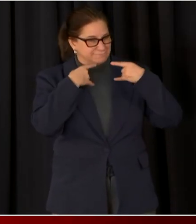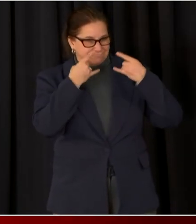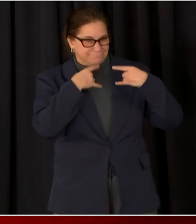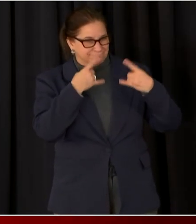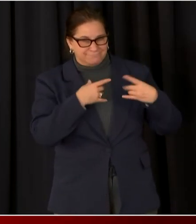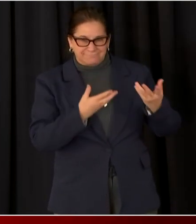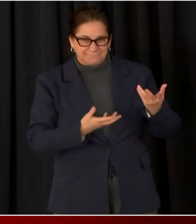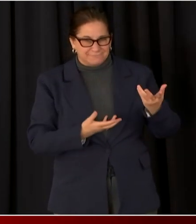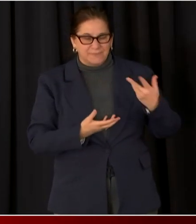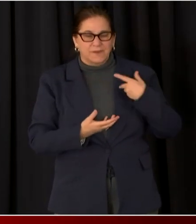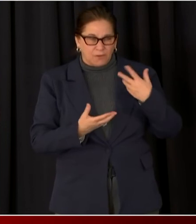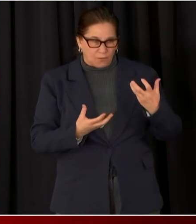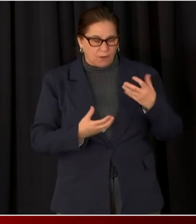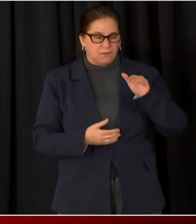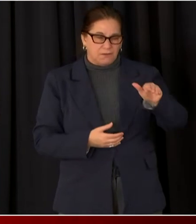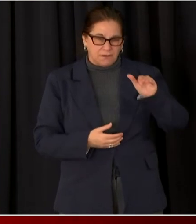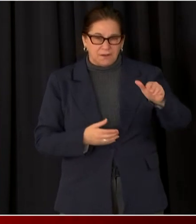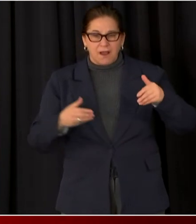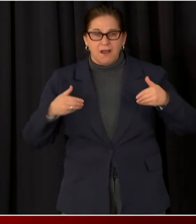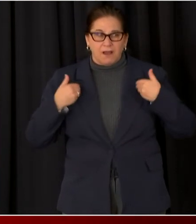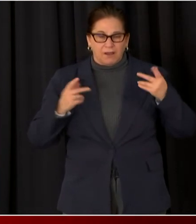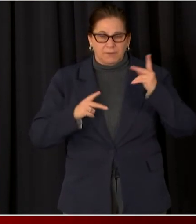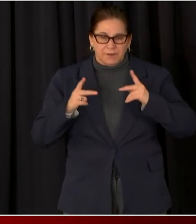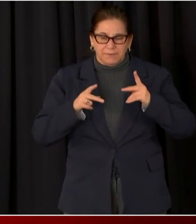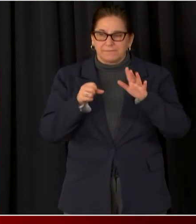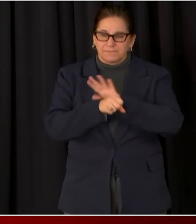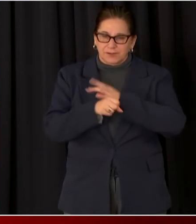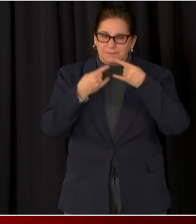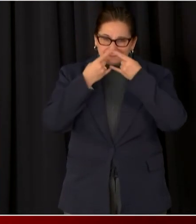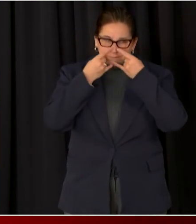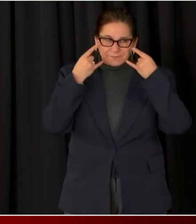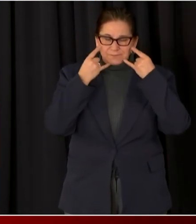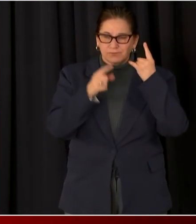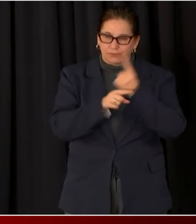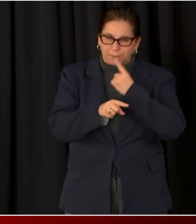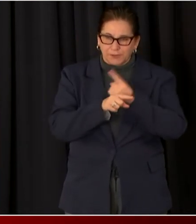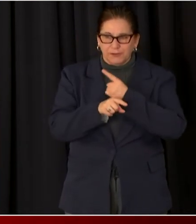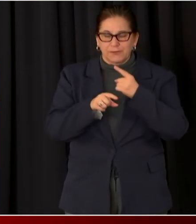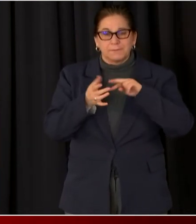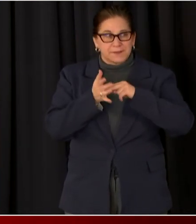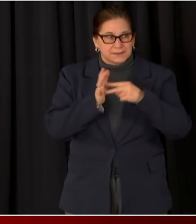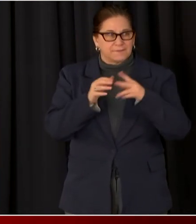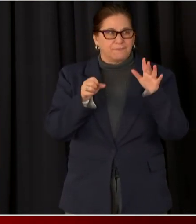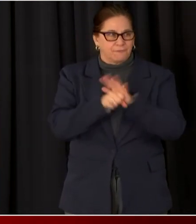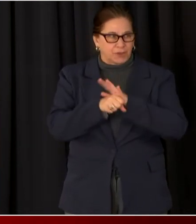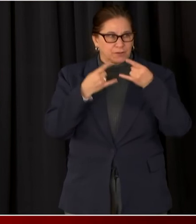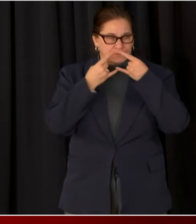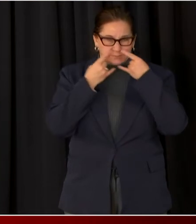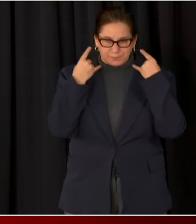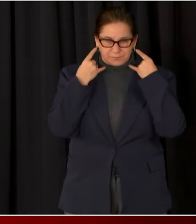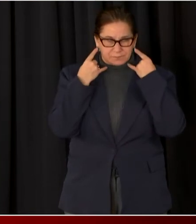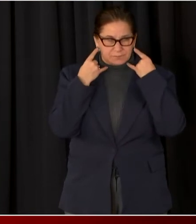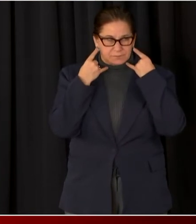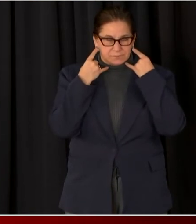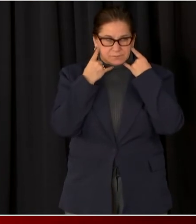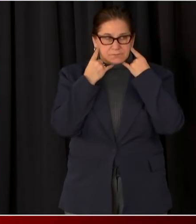people of always wearing their mask and wearing it appropriately when they're socializing amongst themselves. We also have